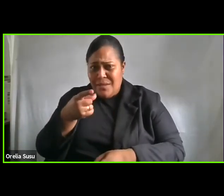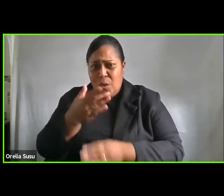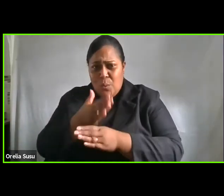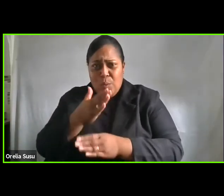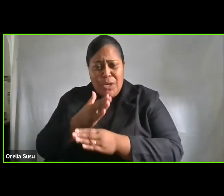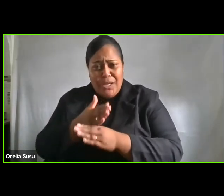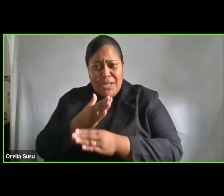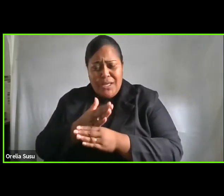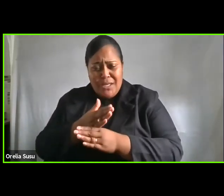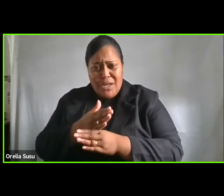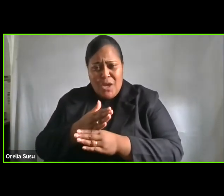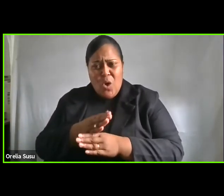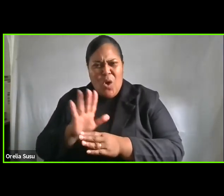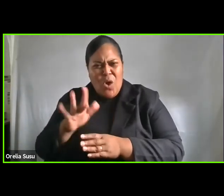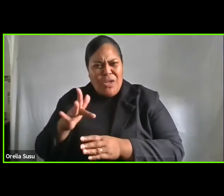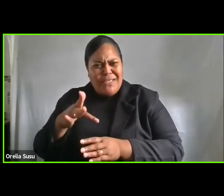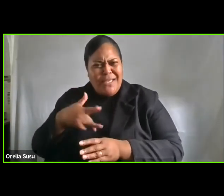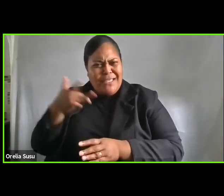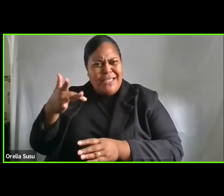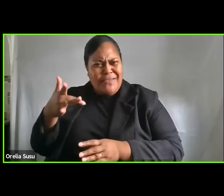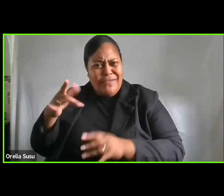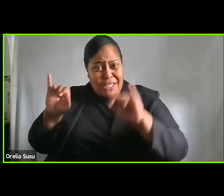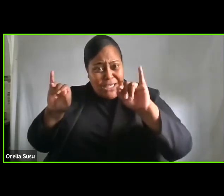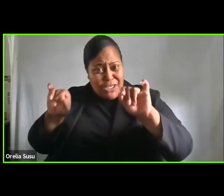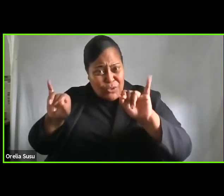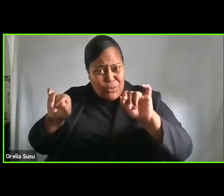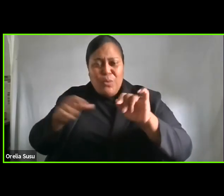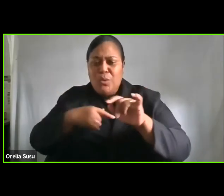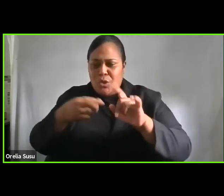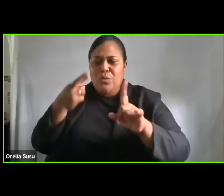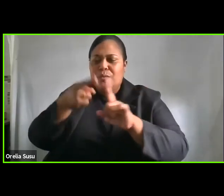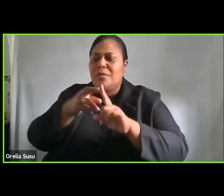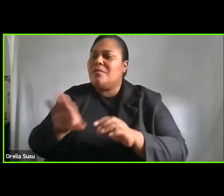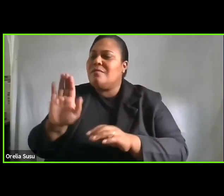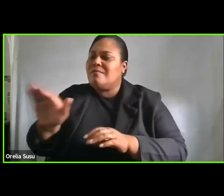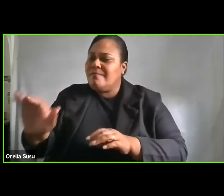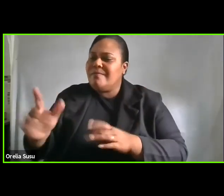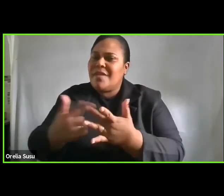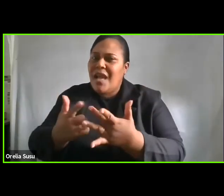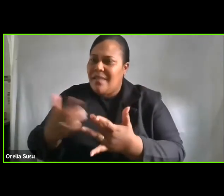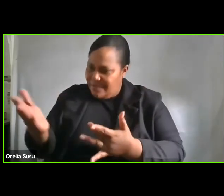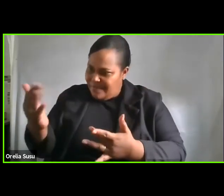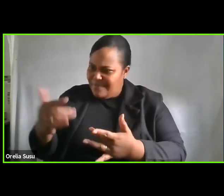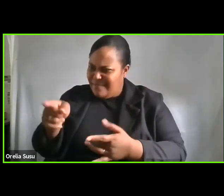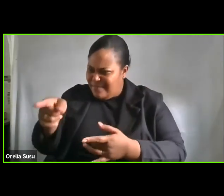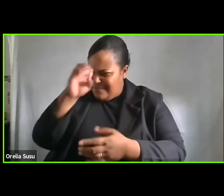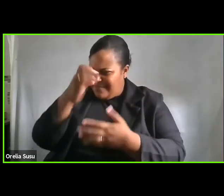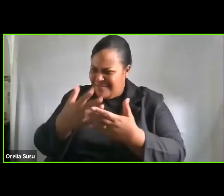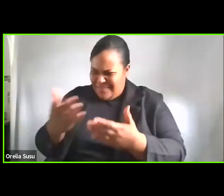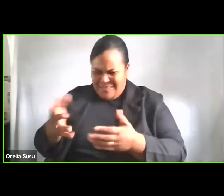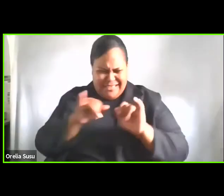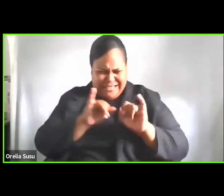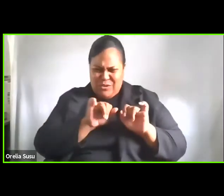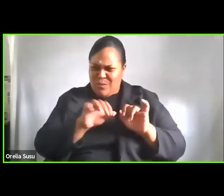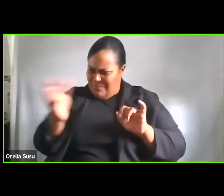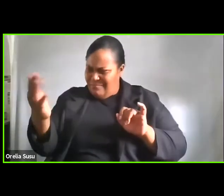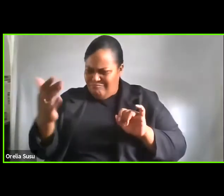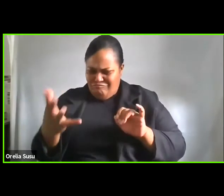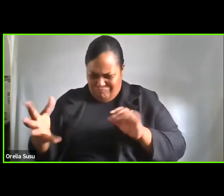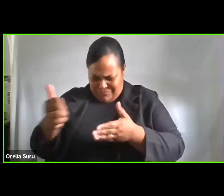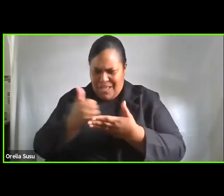sensitive issue, you reach out to assist the organization that is dealing with the issue and the group that can